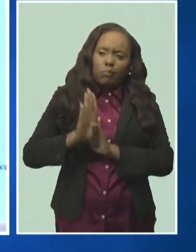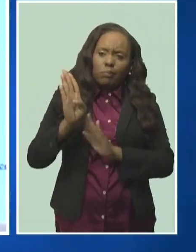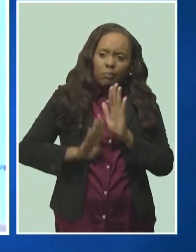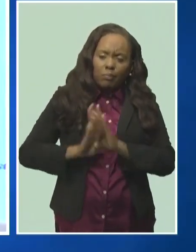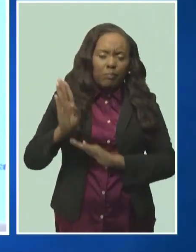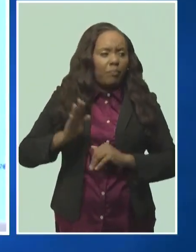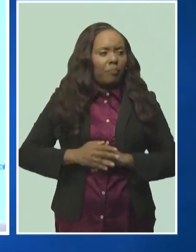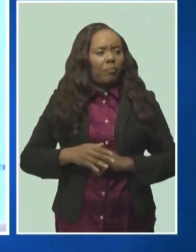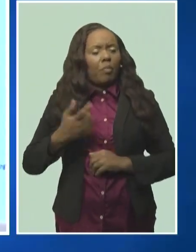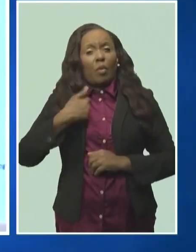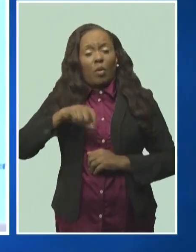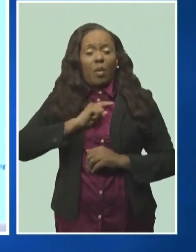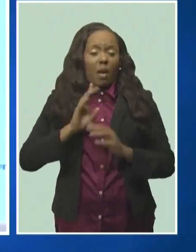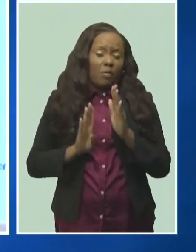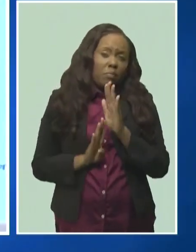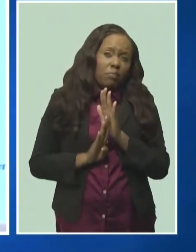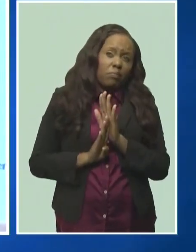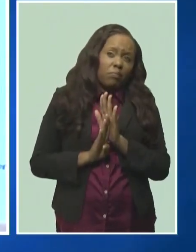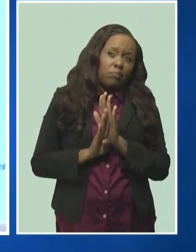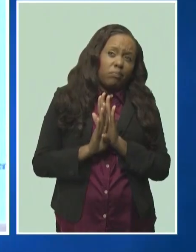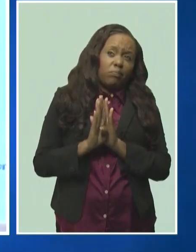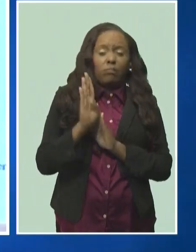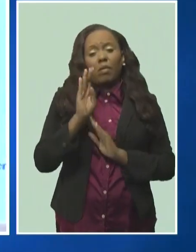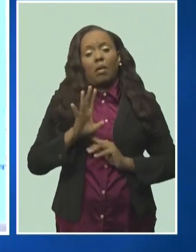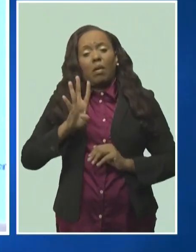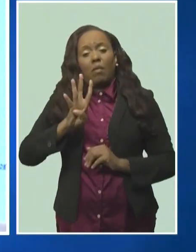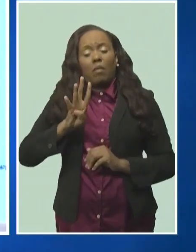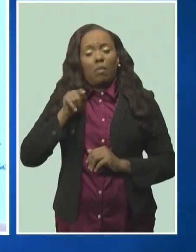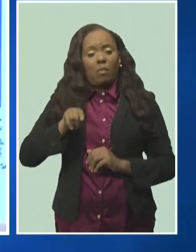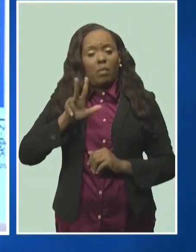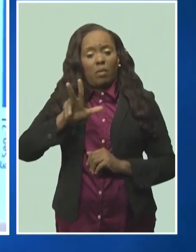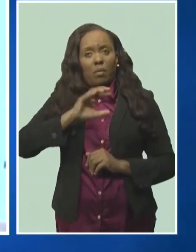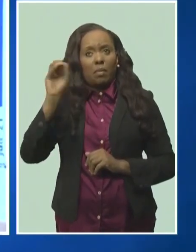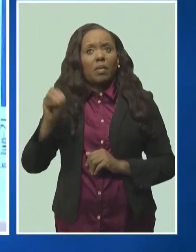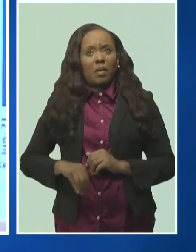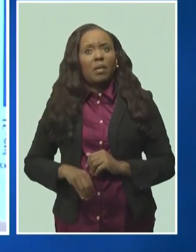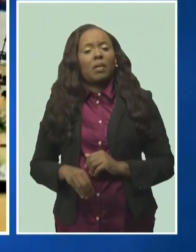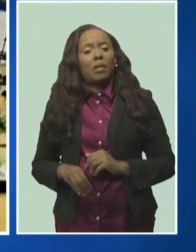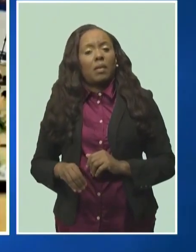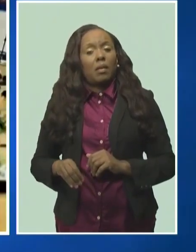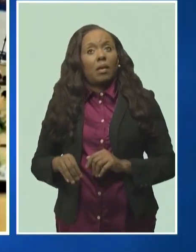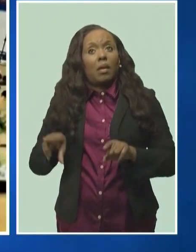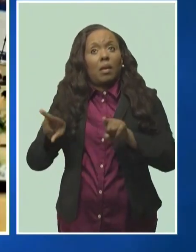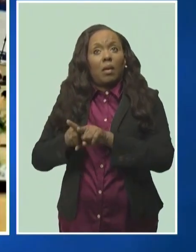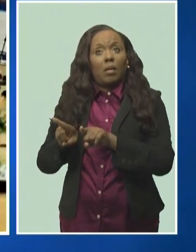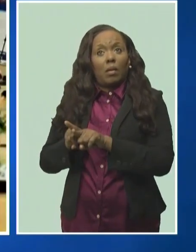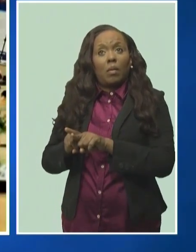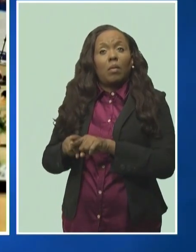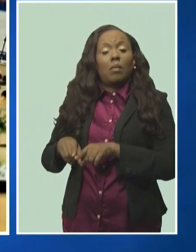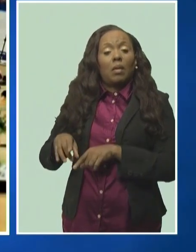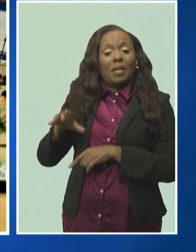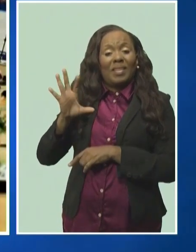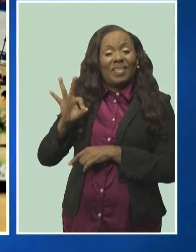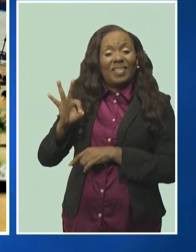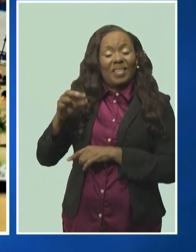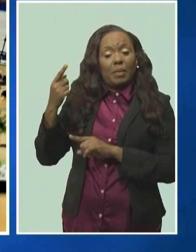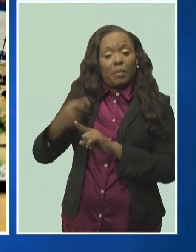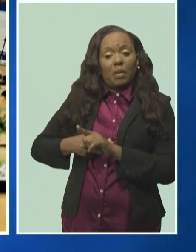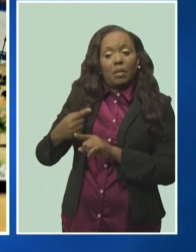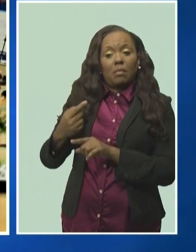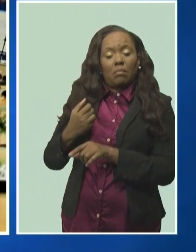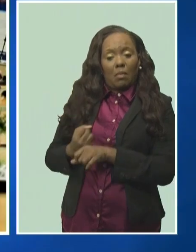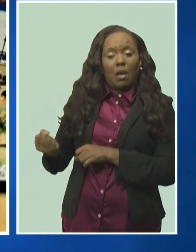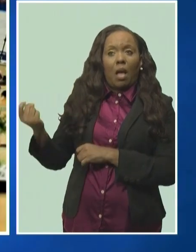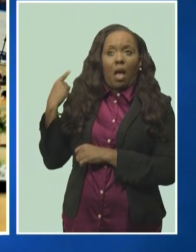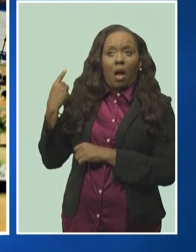larger, we grew for the first 9 months by 4.3%. That's on top of the 9 months last year, 17. But not only really